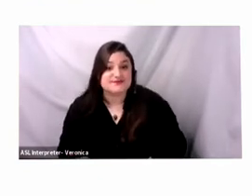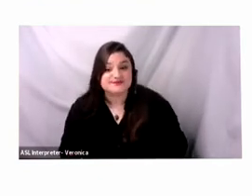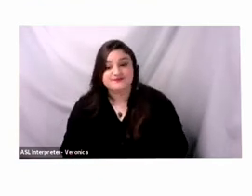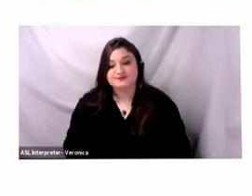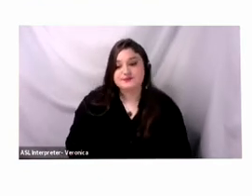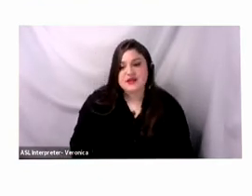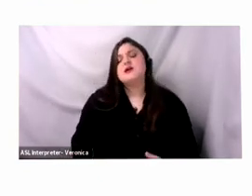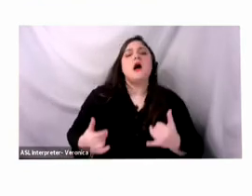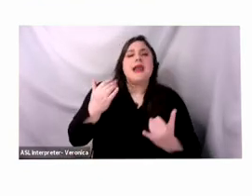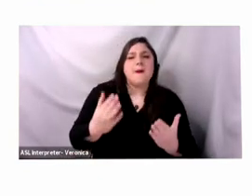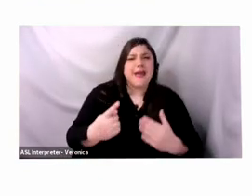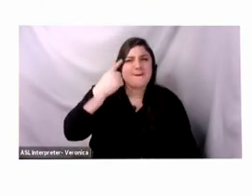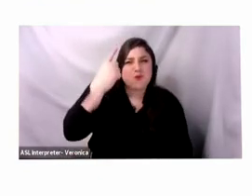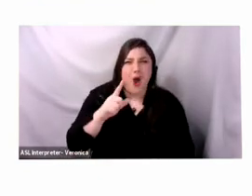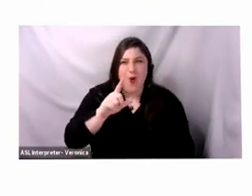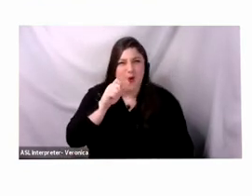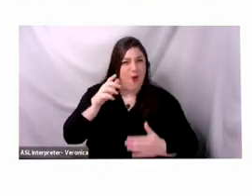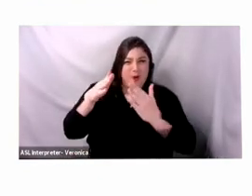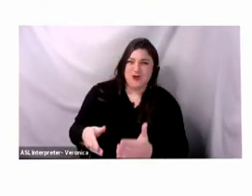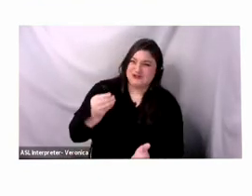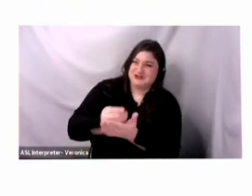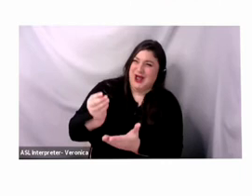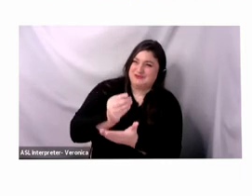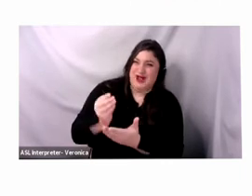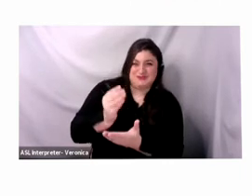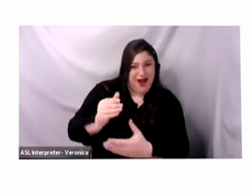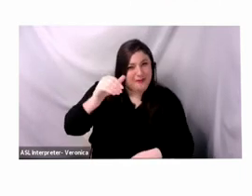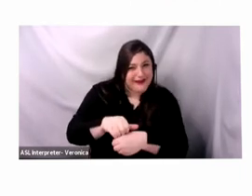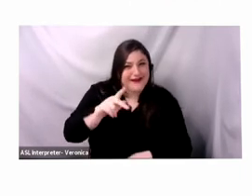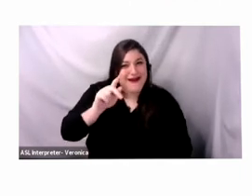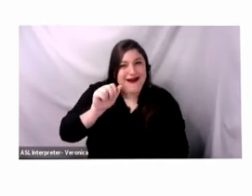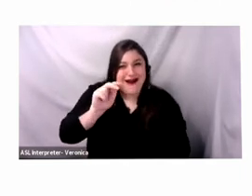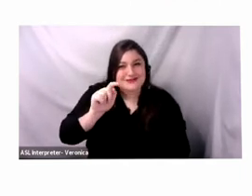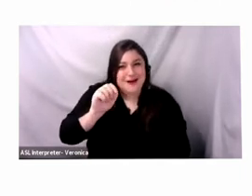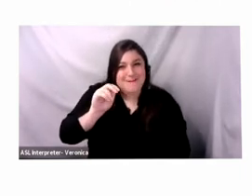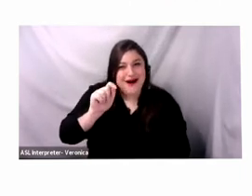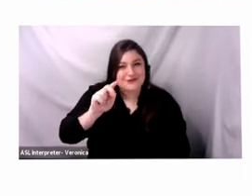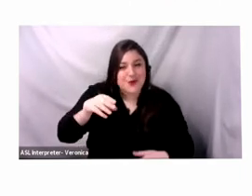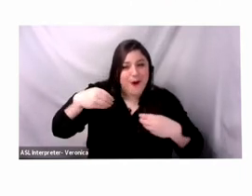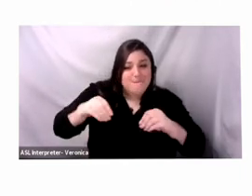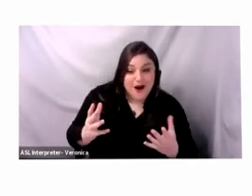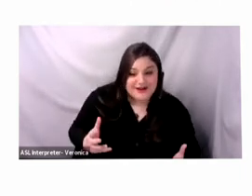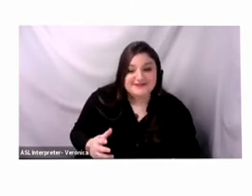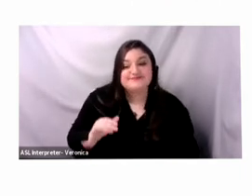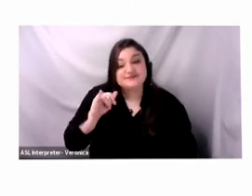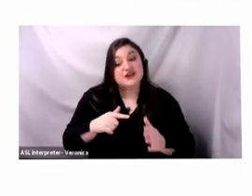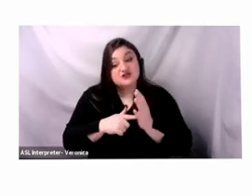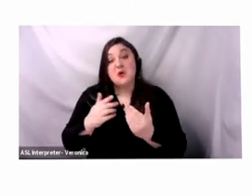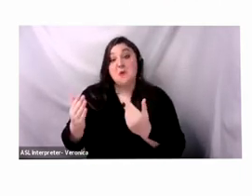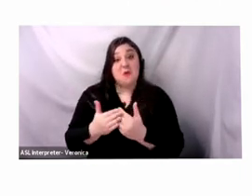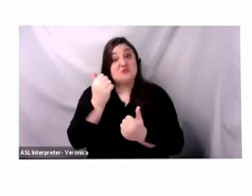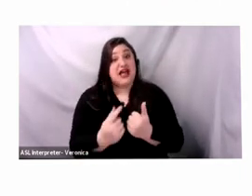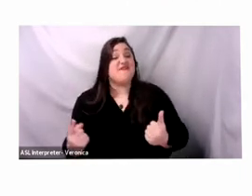who buys the clothing. In short, everyone across age, gender, and profession shops secondhand. The two main reasons are